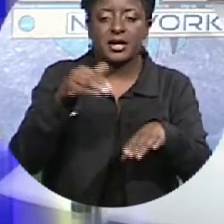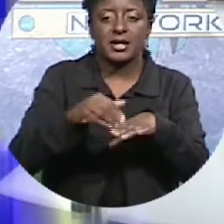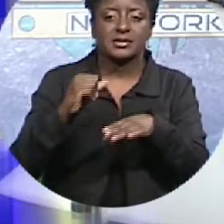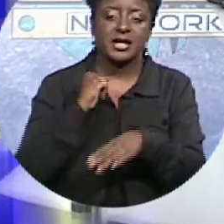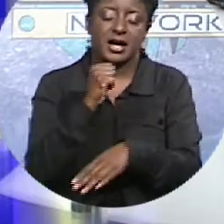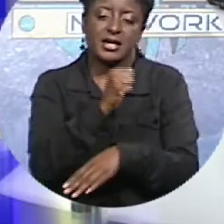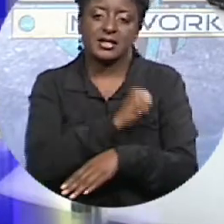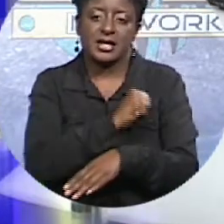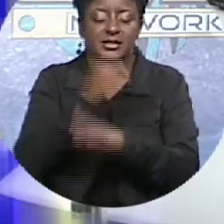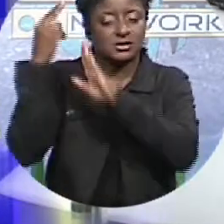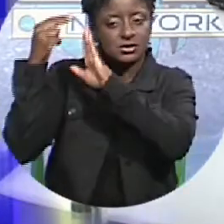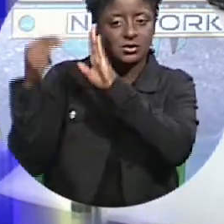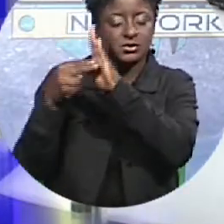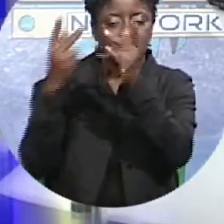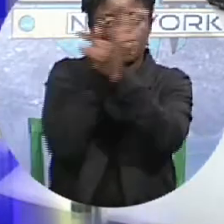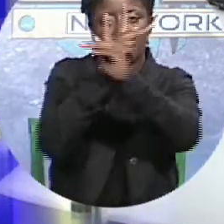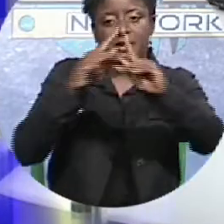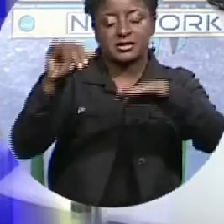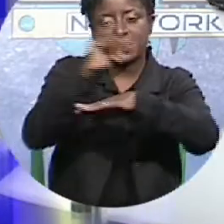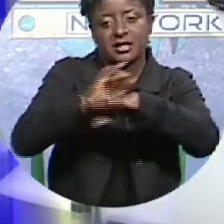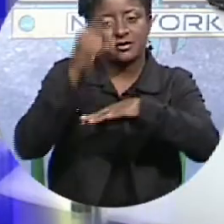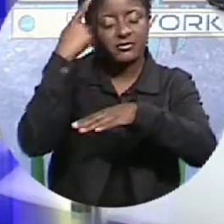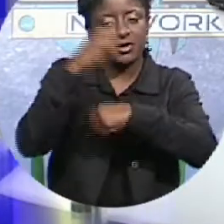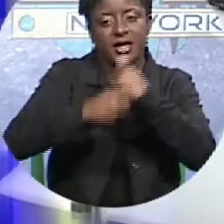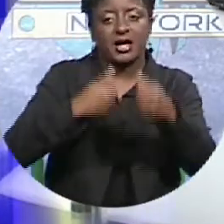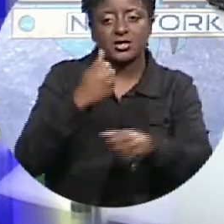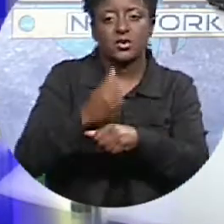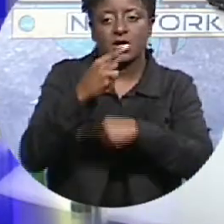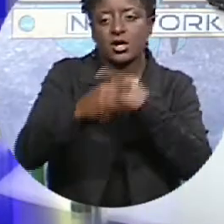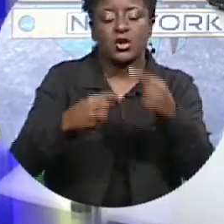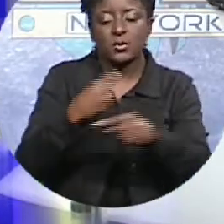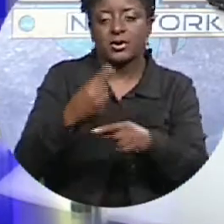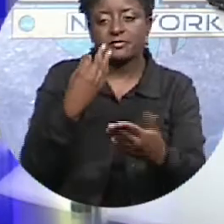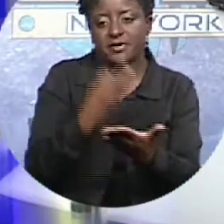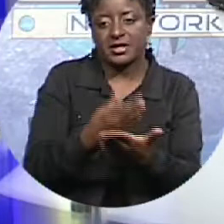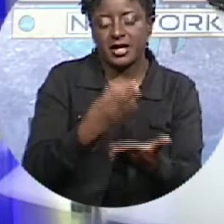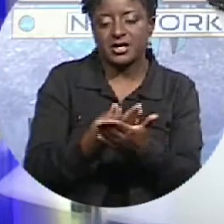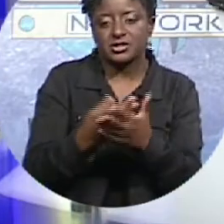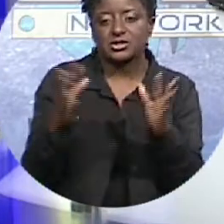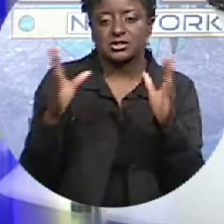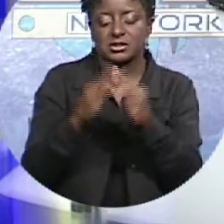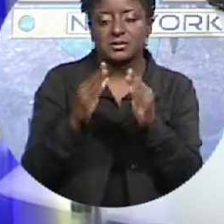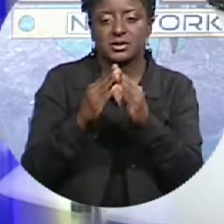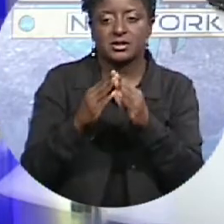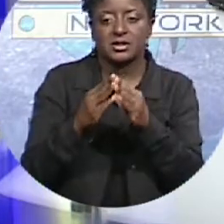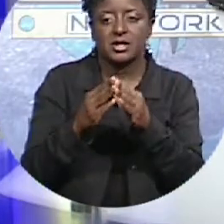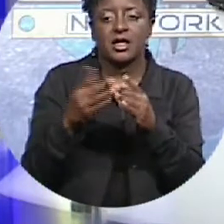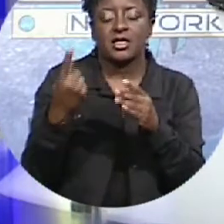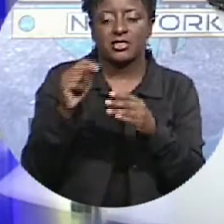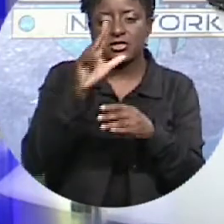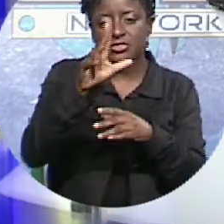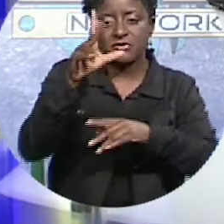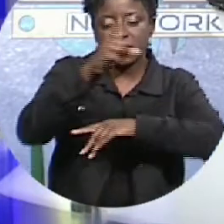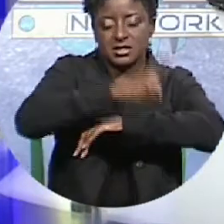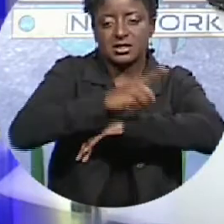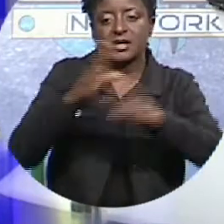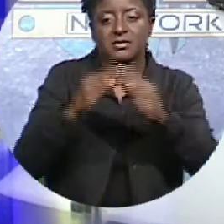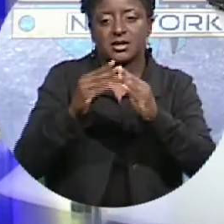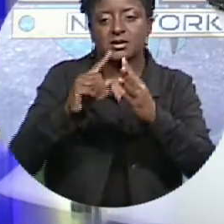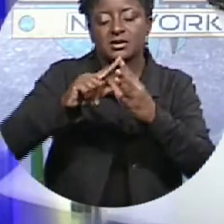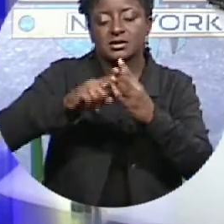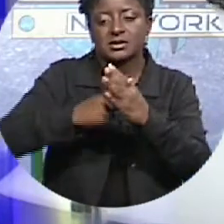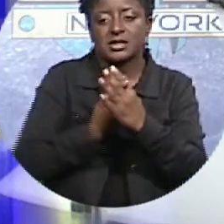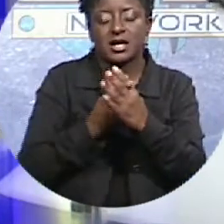annual Global Financial Summit. The three-day conference, which opens tomorrow, will discuss what's going on with the world's economy and how to invest.